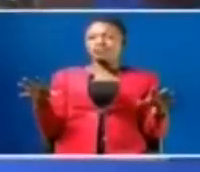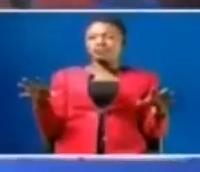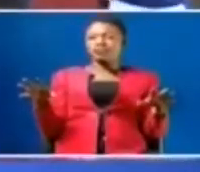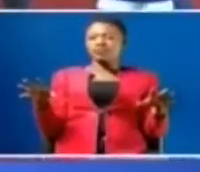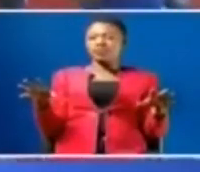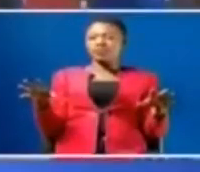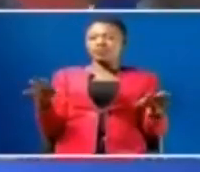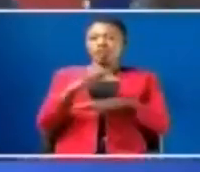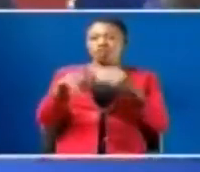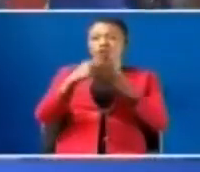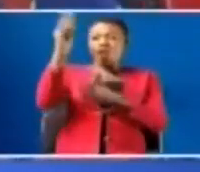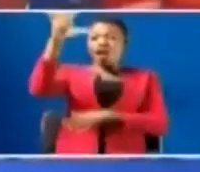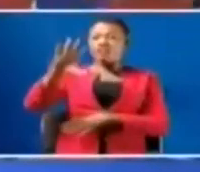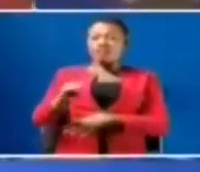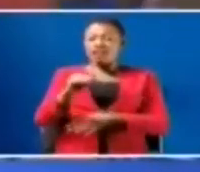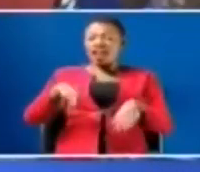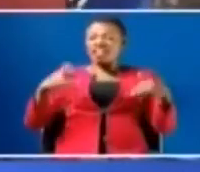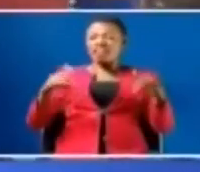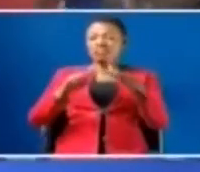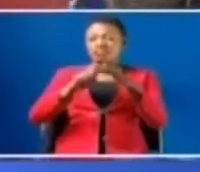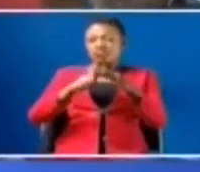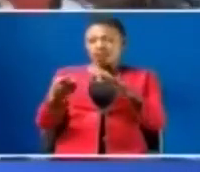The All African Games journey has just kicked off,